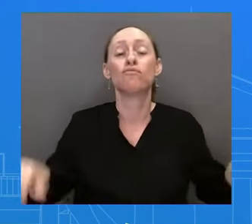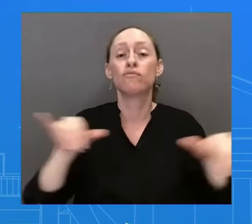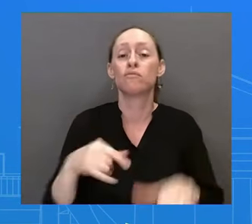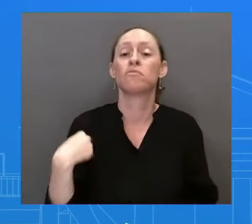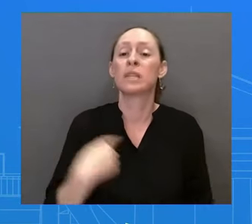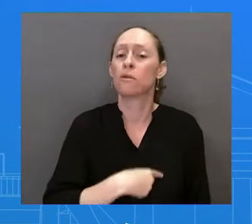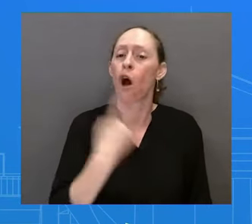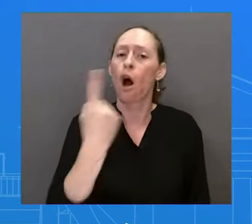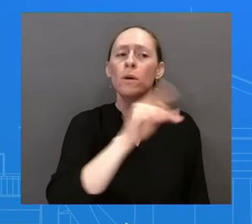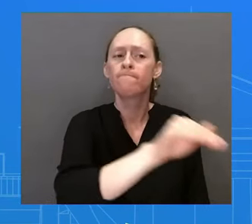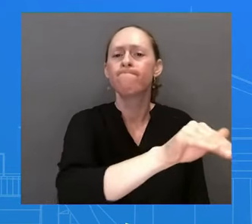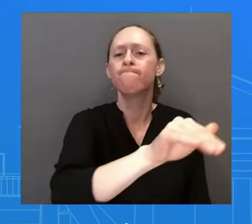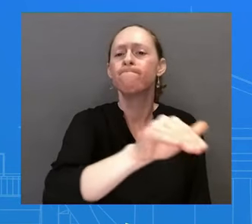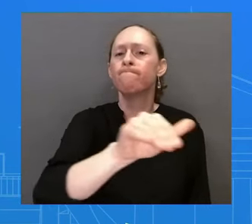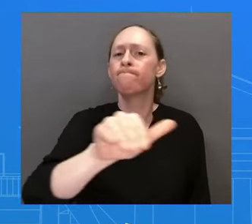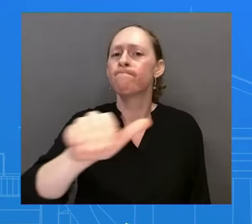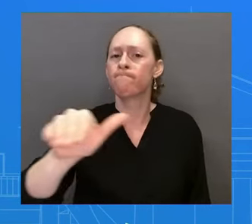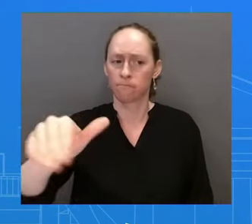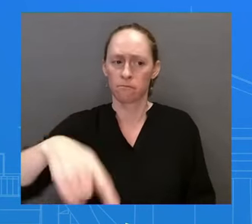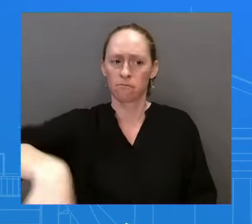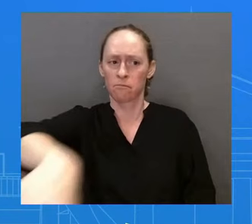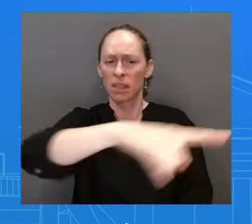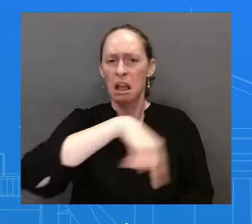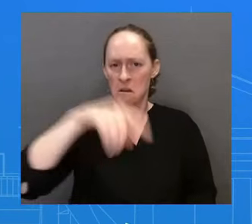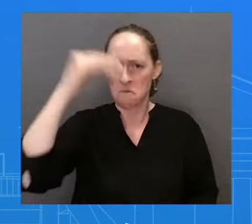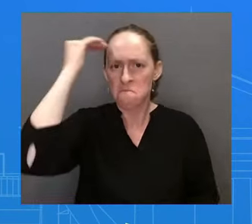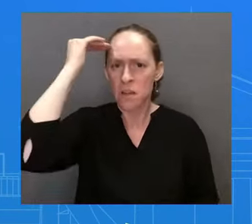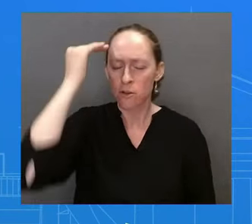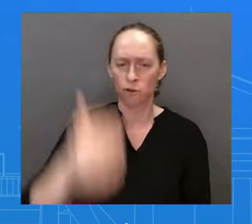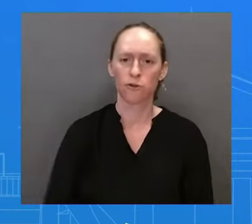would monitor things tomorrow like it would any other?